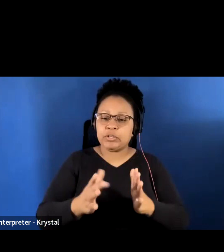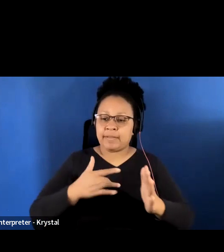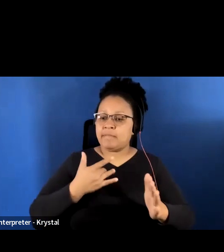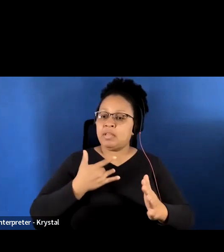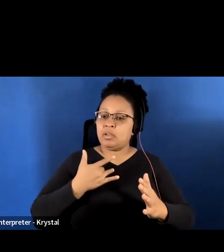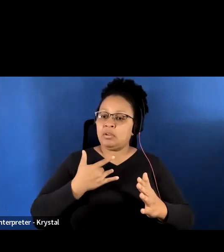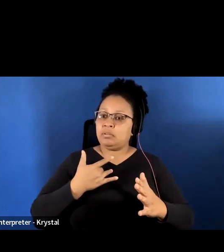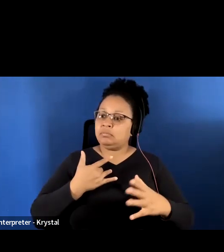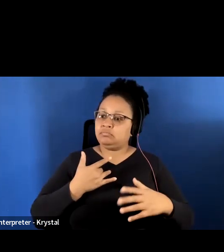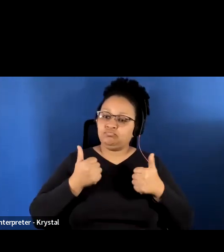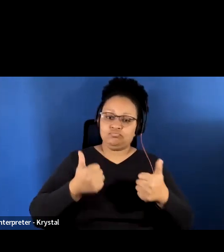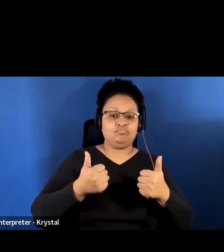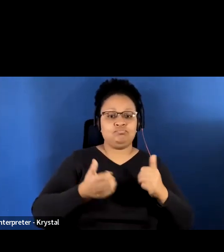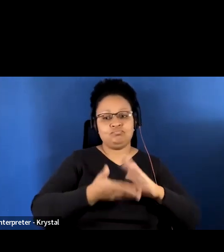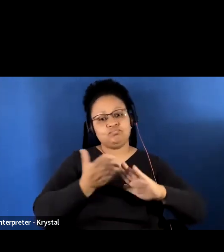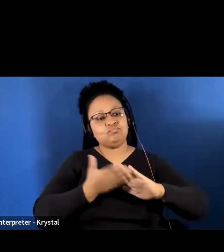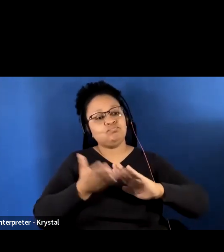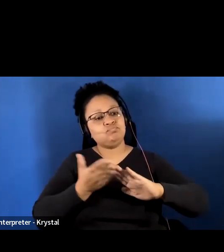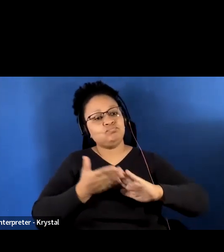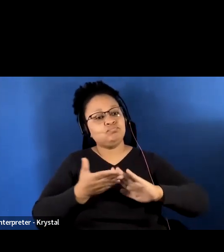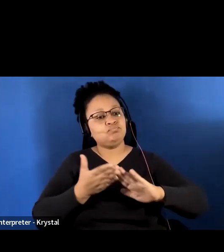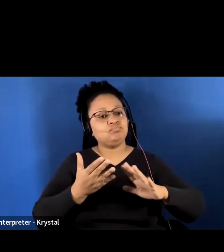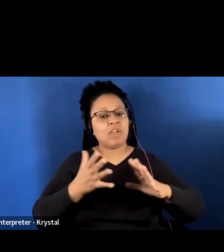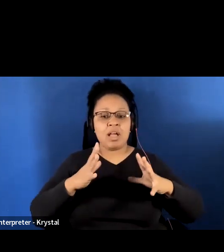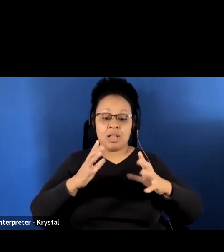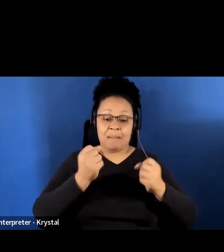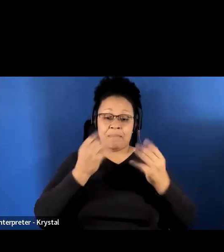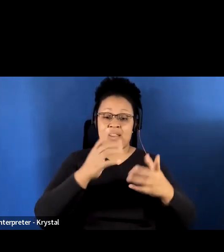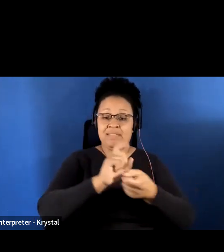really embraced some of the changes and